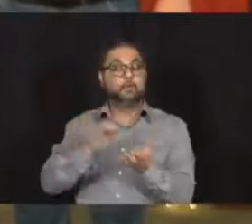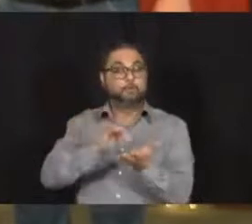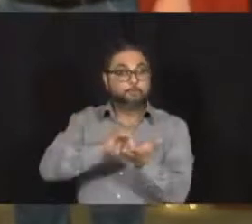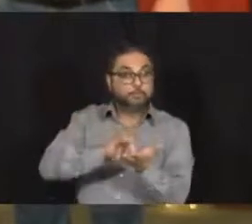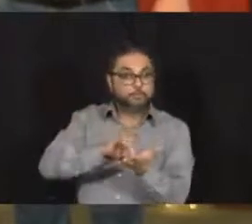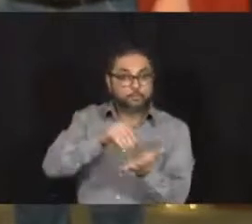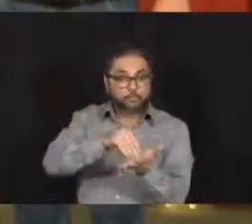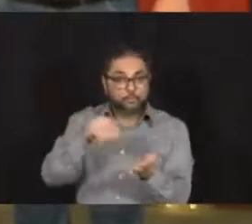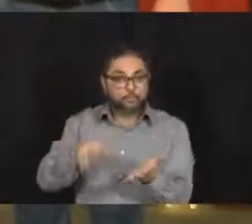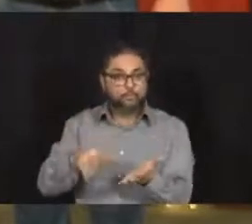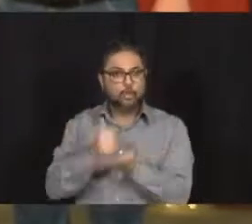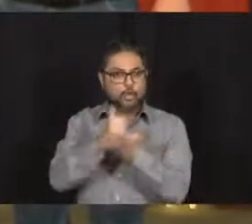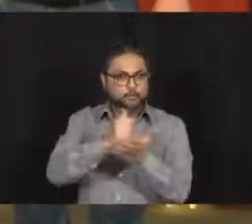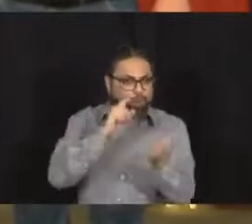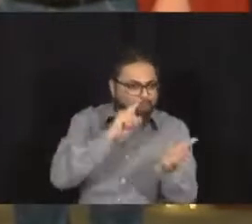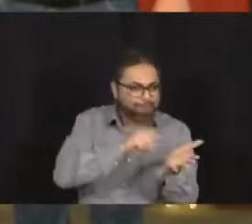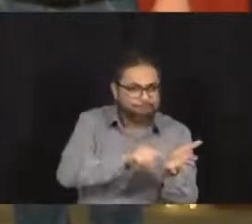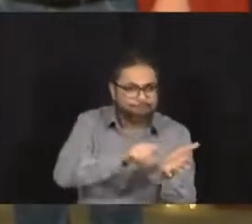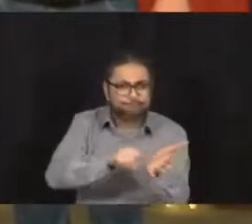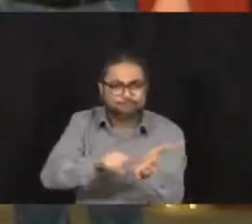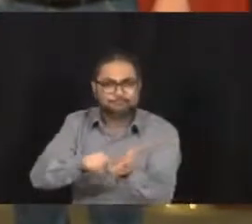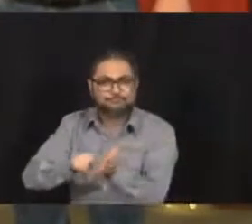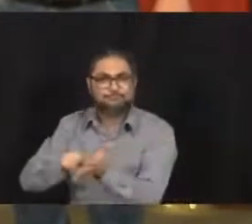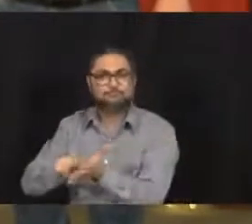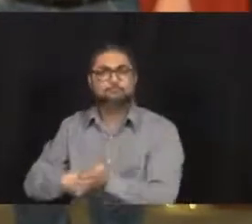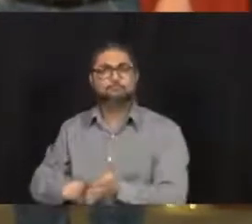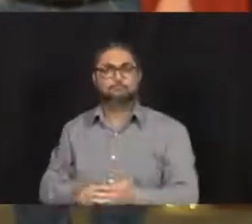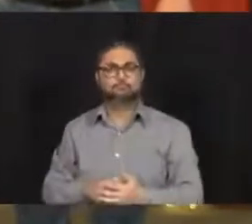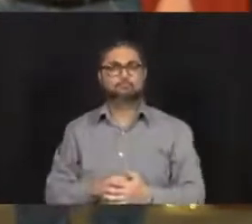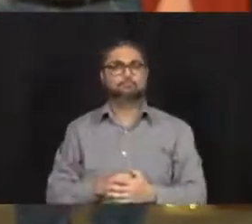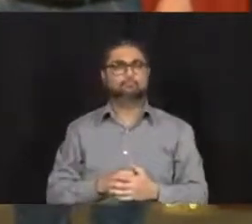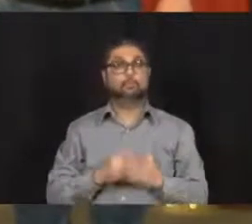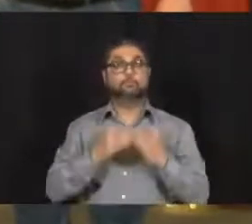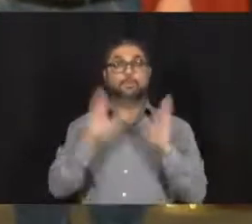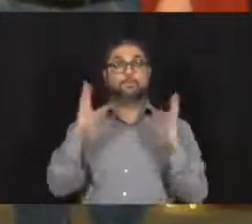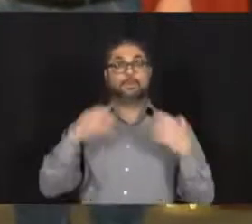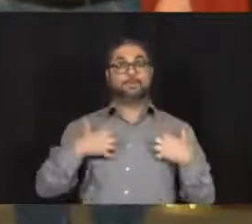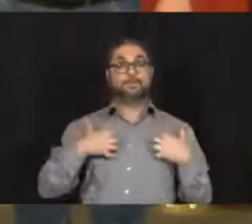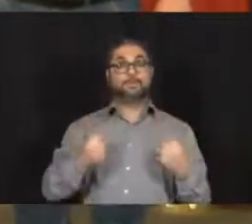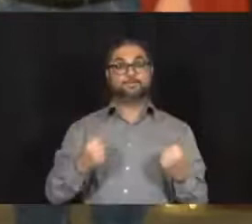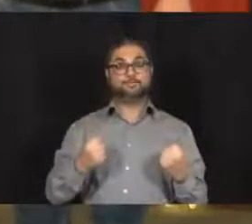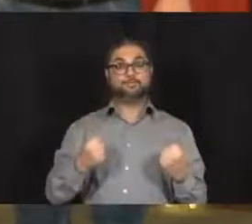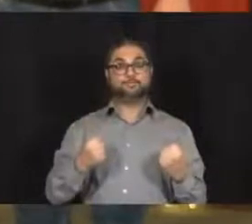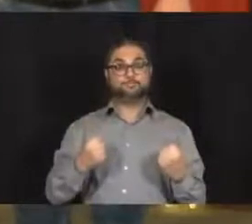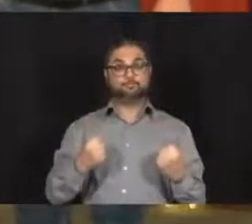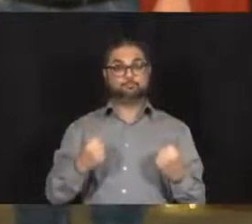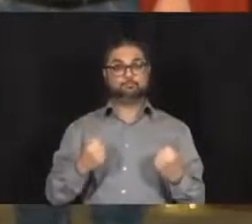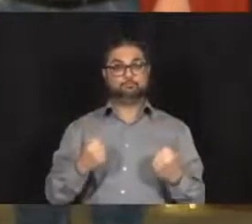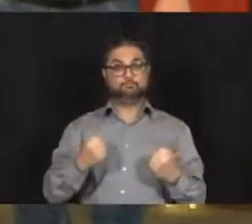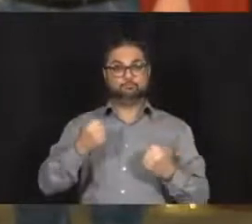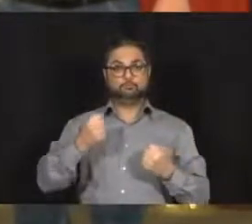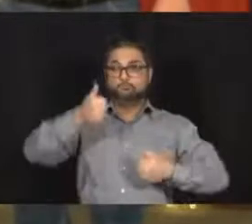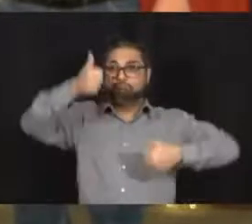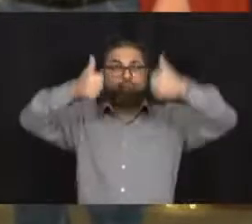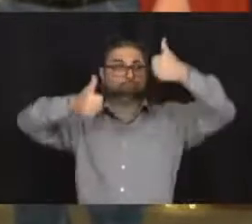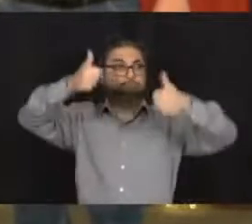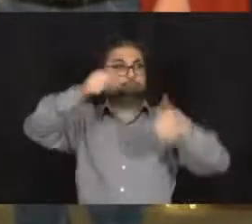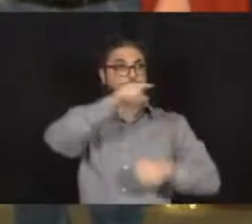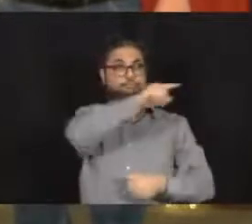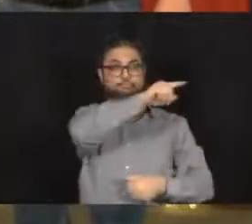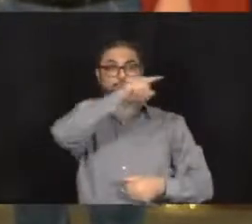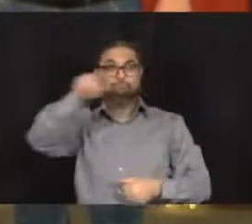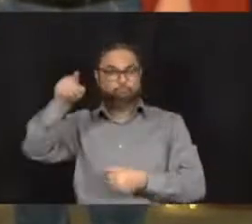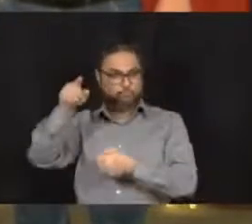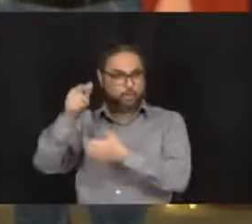on. So we are working with our public health officials in each of the areas where there has been COVID-19